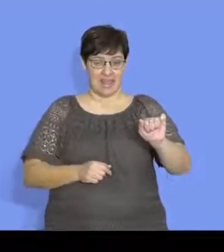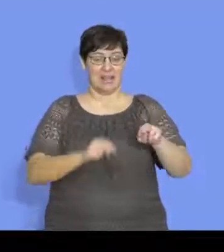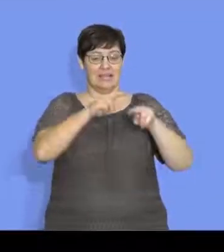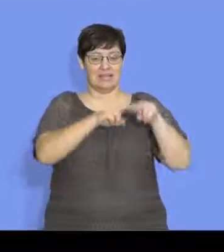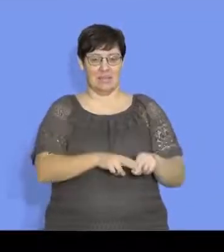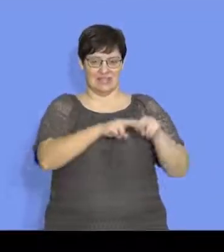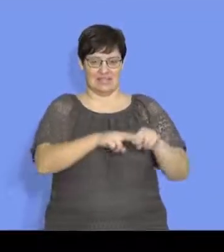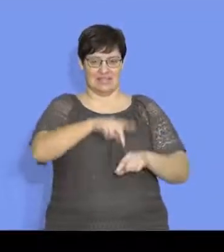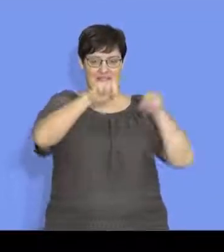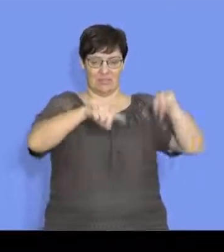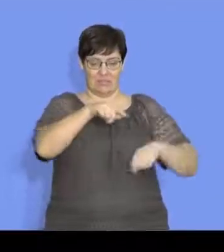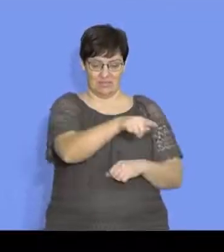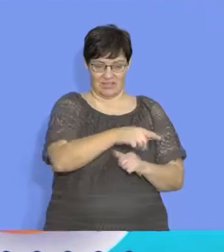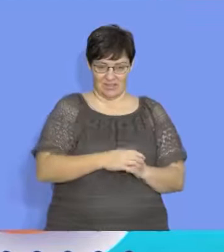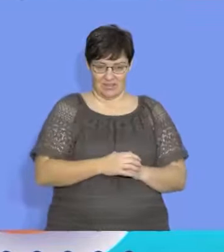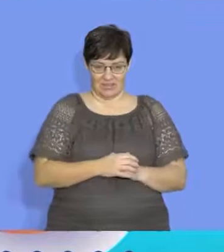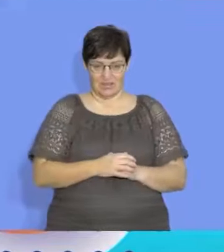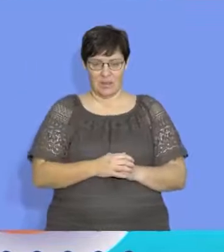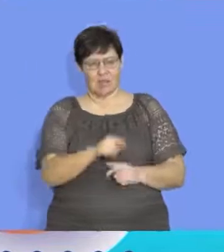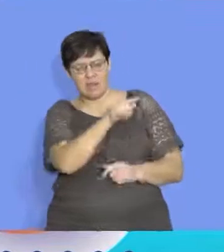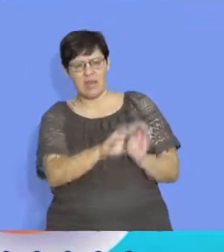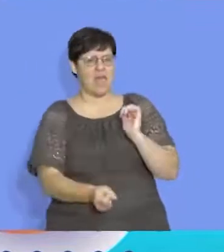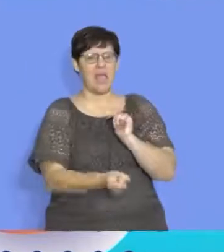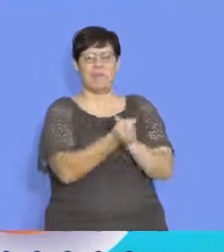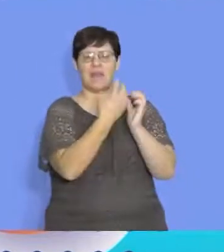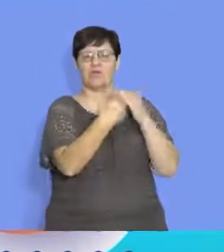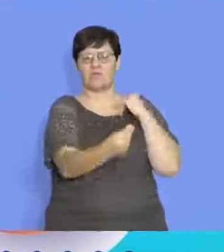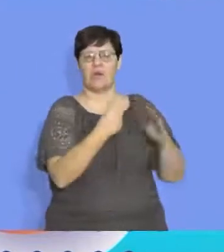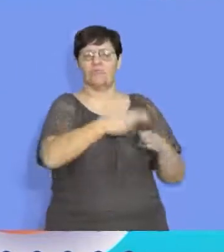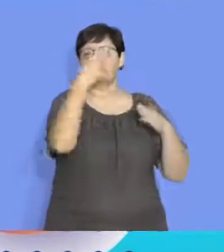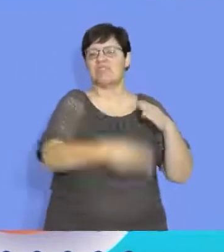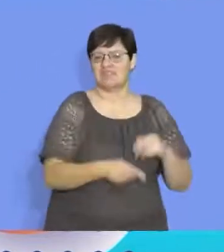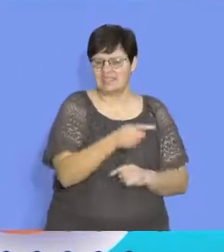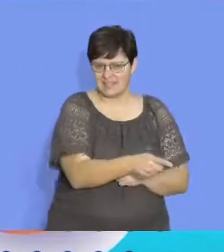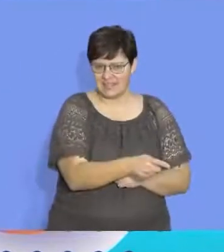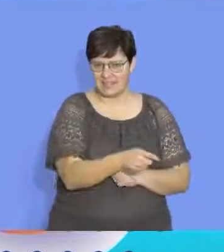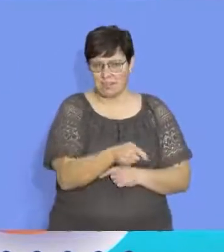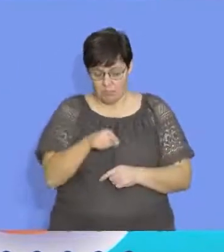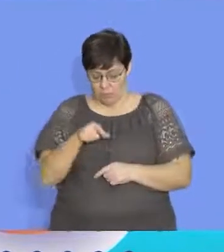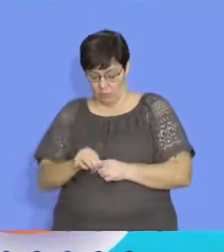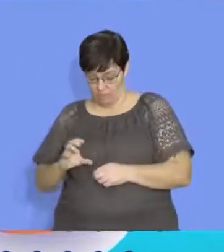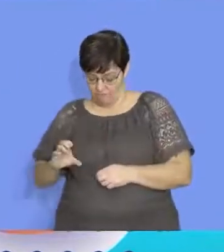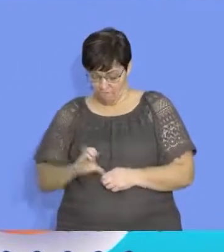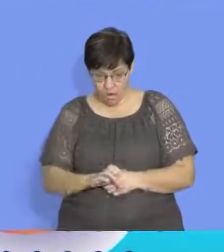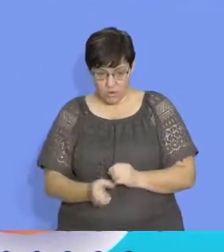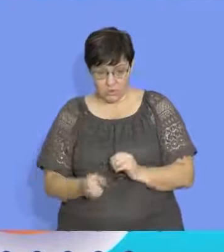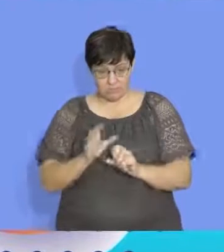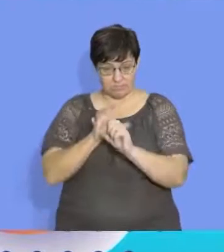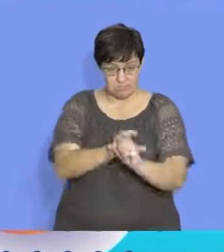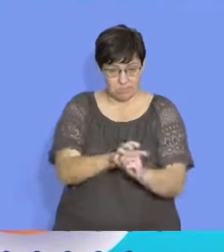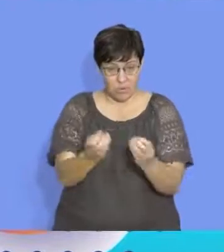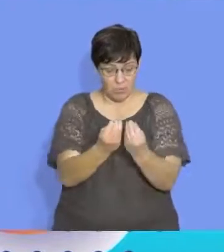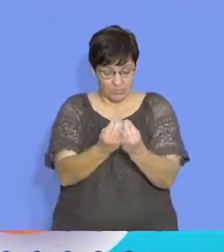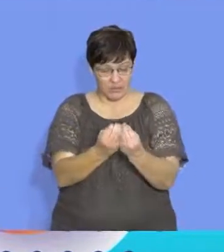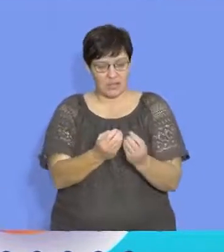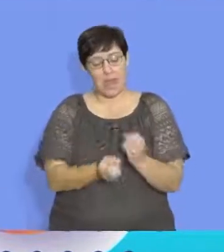variable. It's the outcome, the result of you applying a force to an object. So please bear